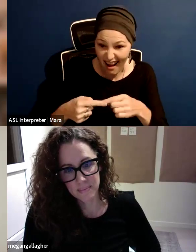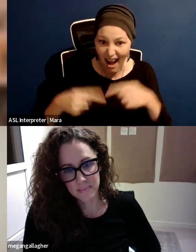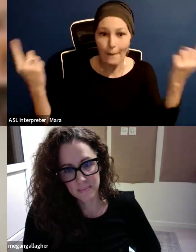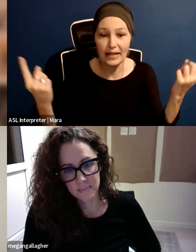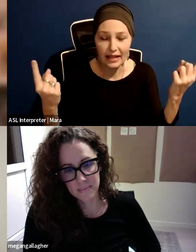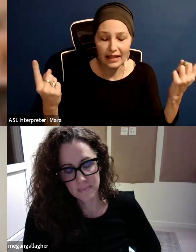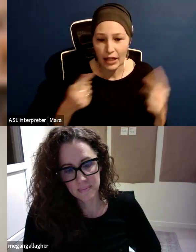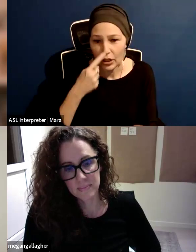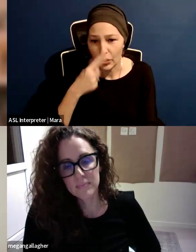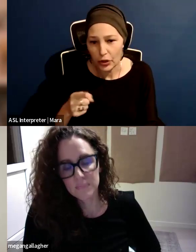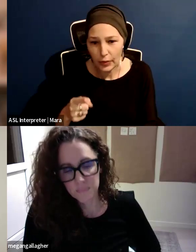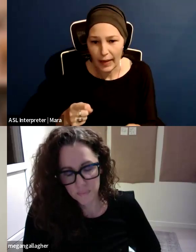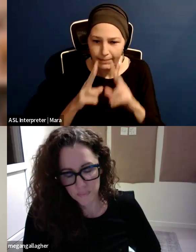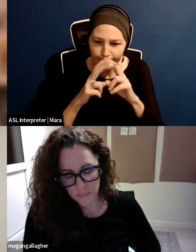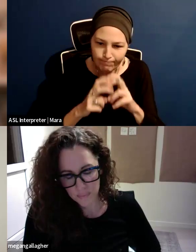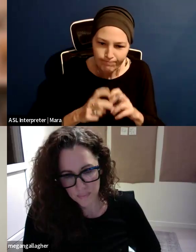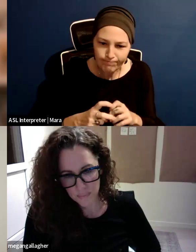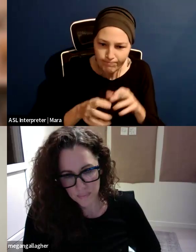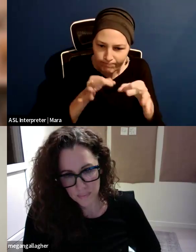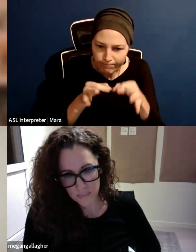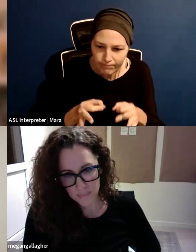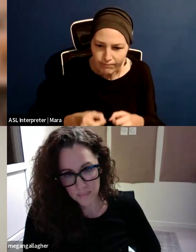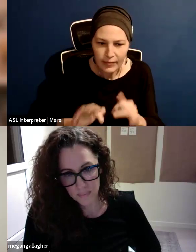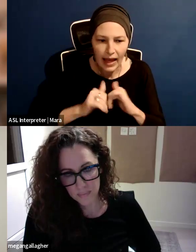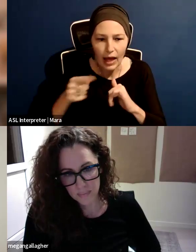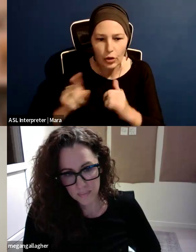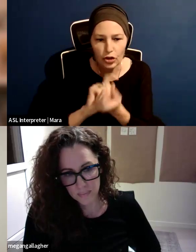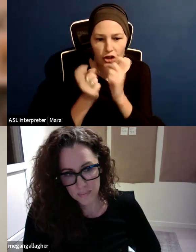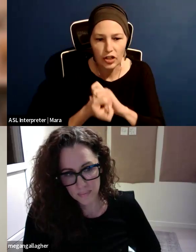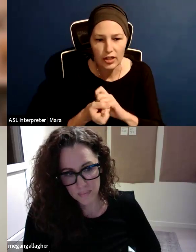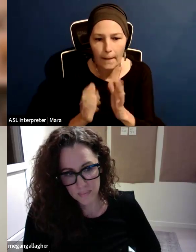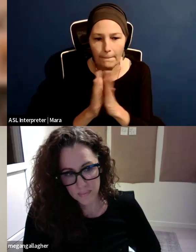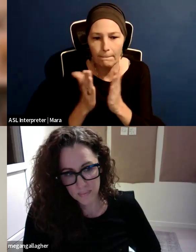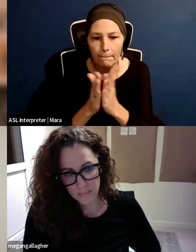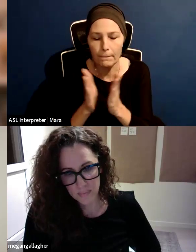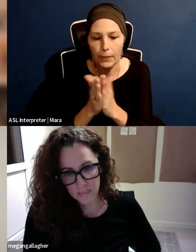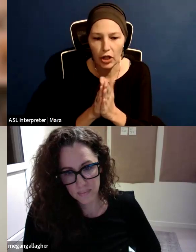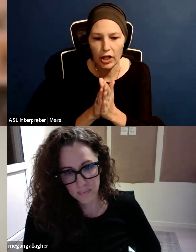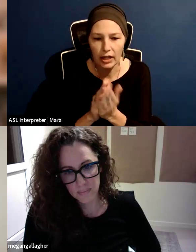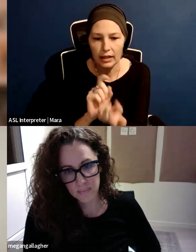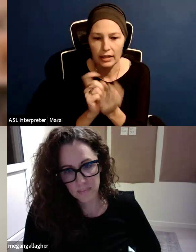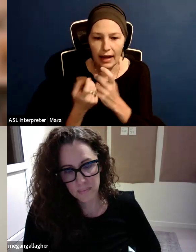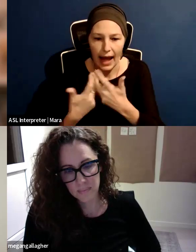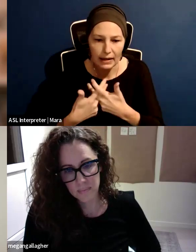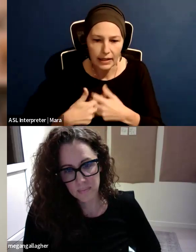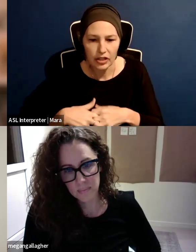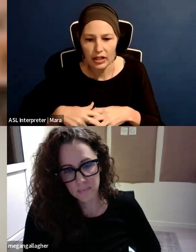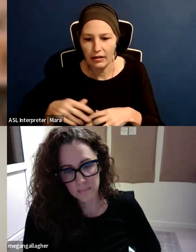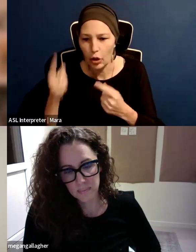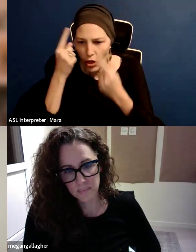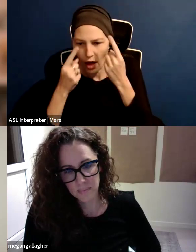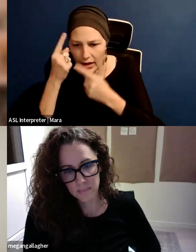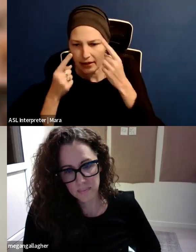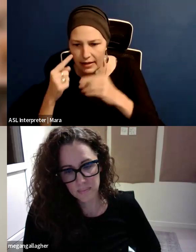book adaptation, your thoughts about, you know, the Brian character,